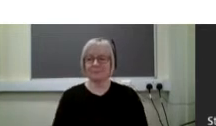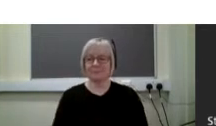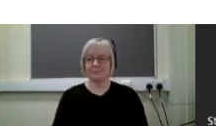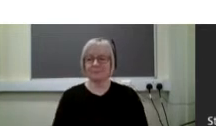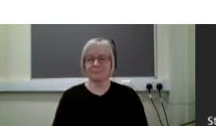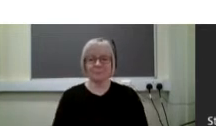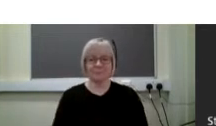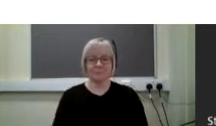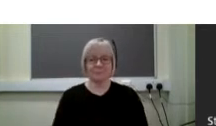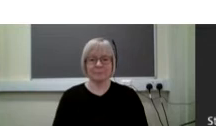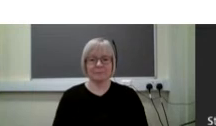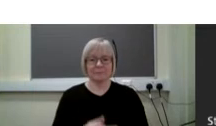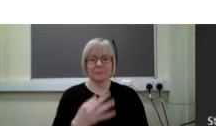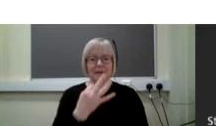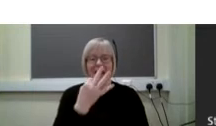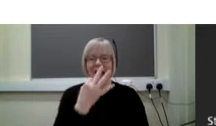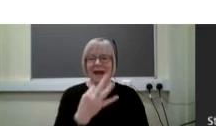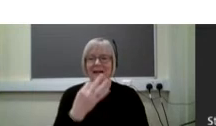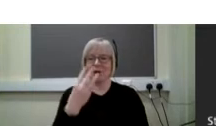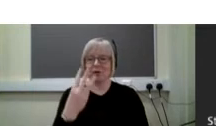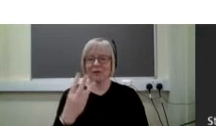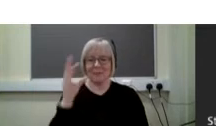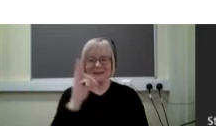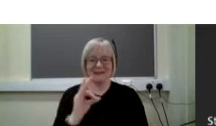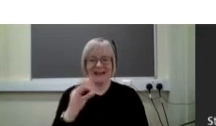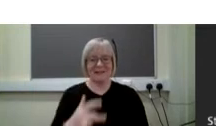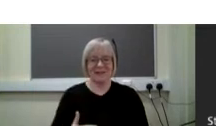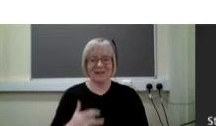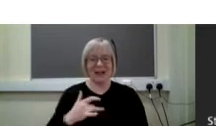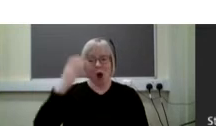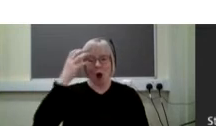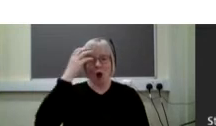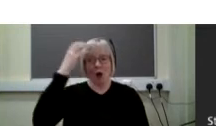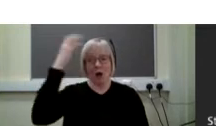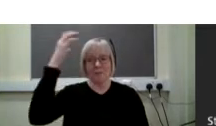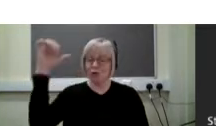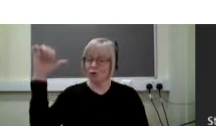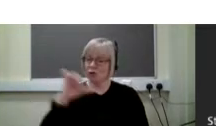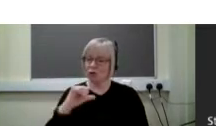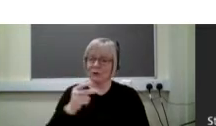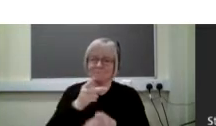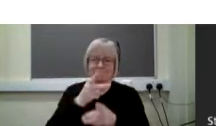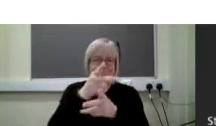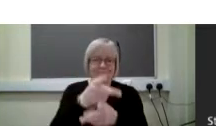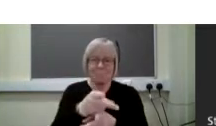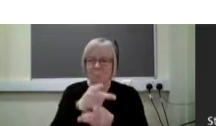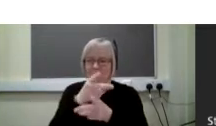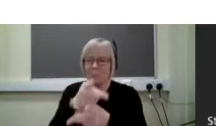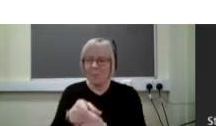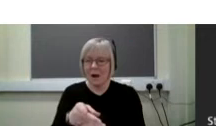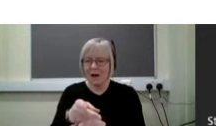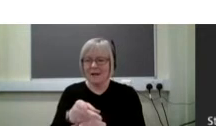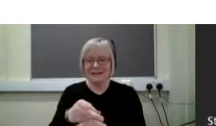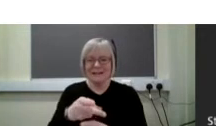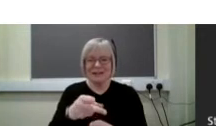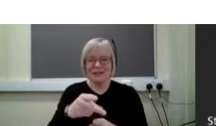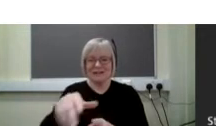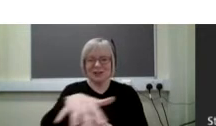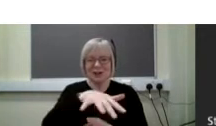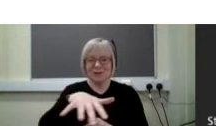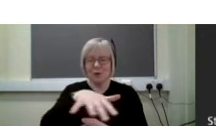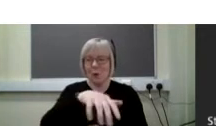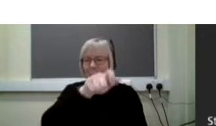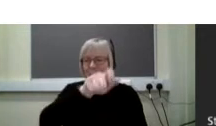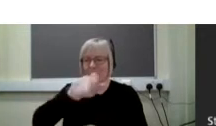So 83% felt that the government should monitor the circumstances of people with disabilities